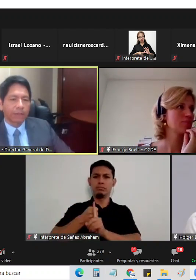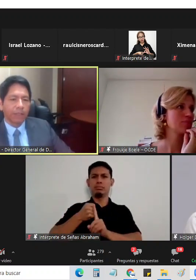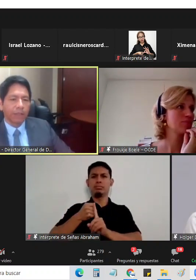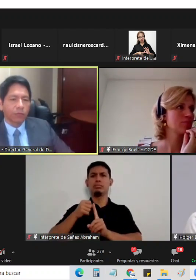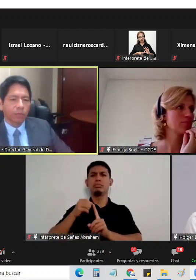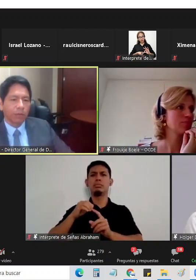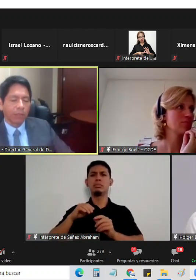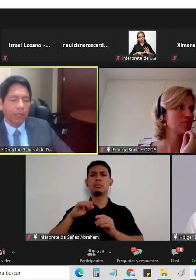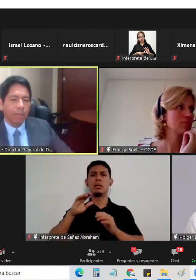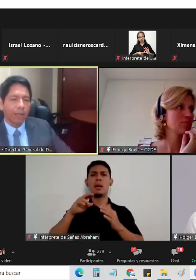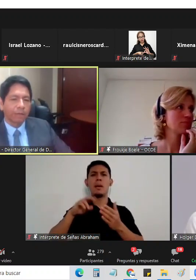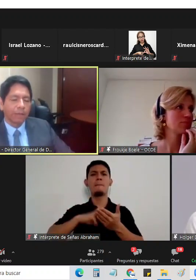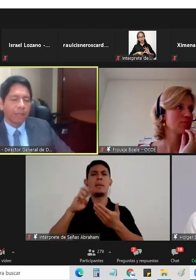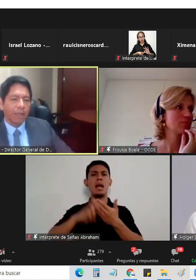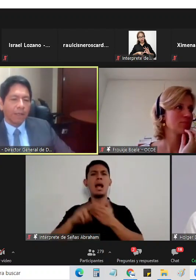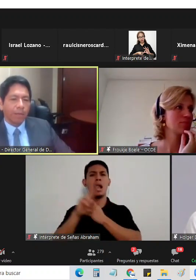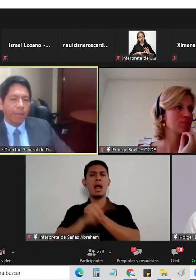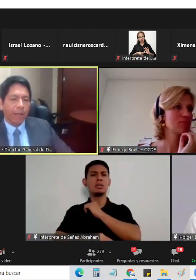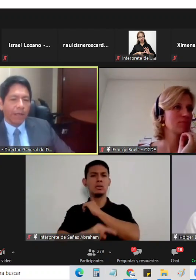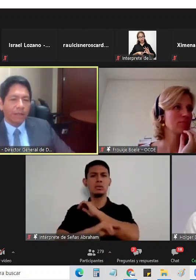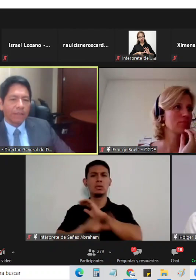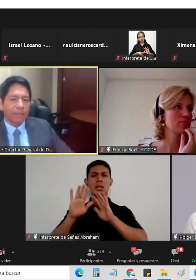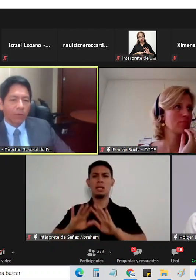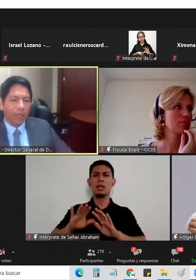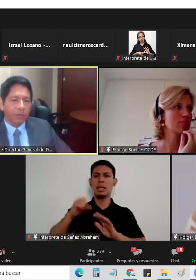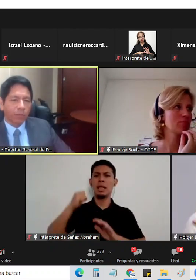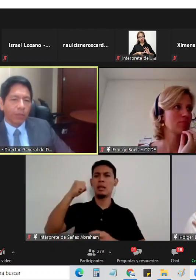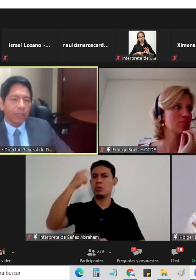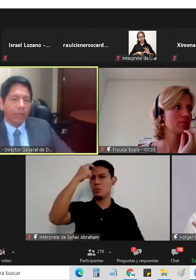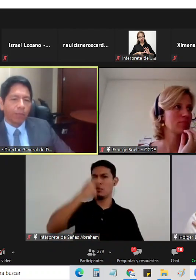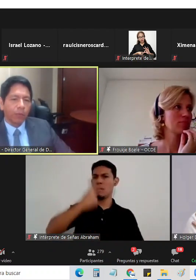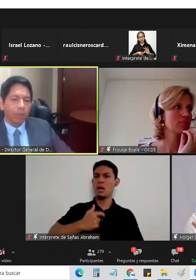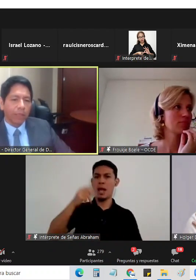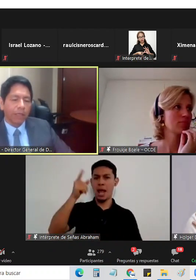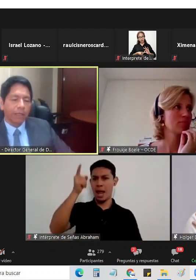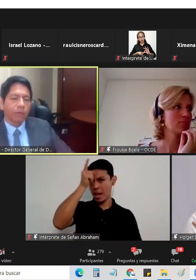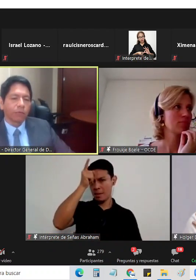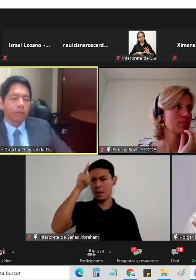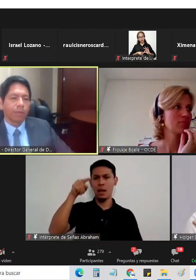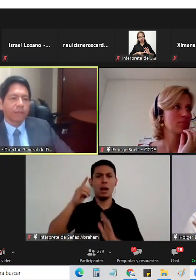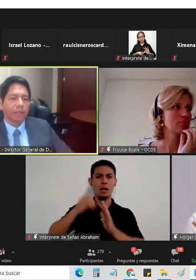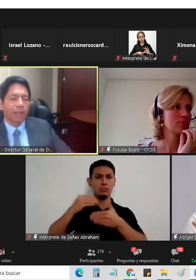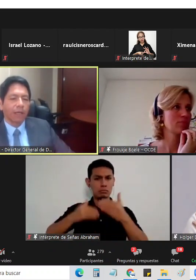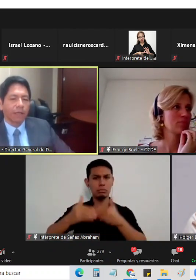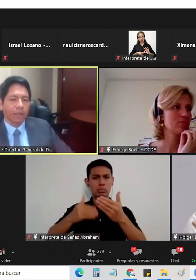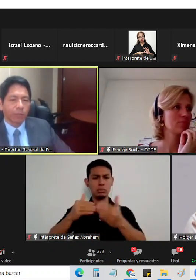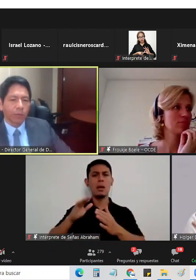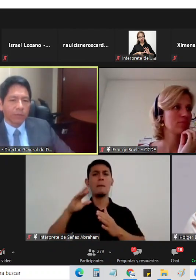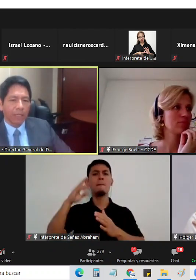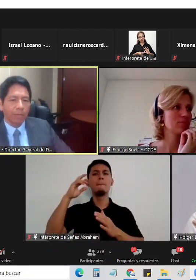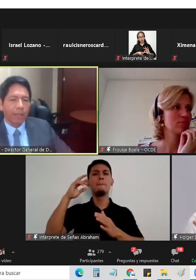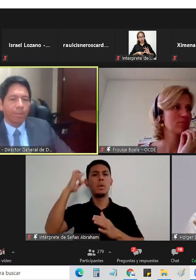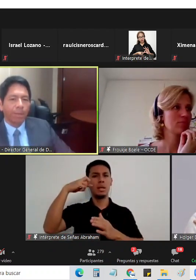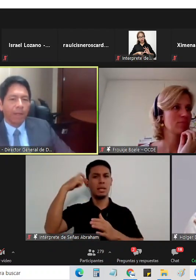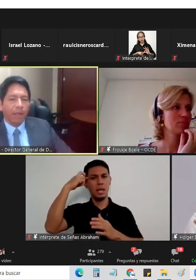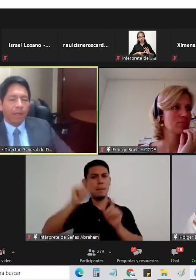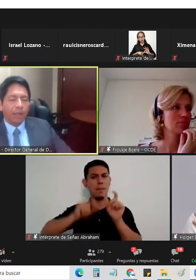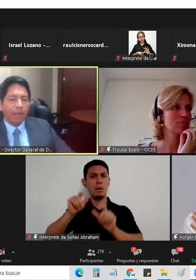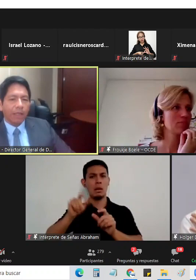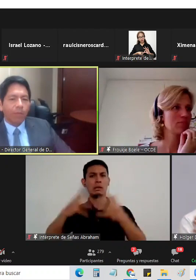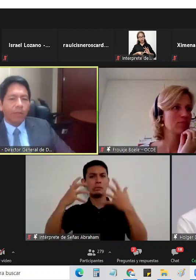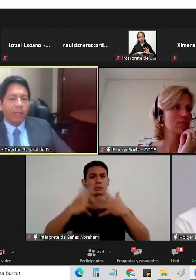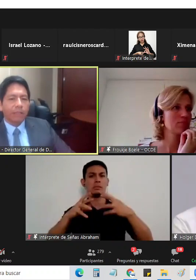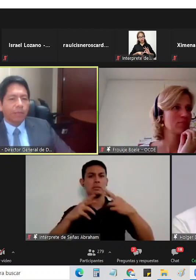the national election plan on business and human rights germany to develop public policies of business